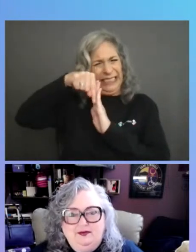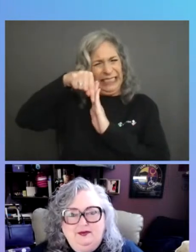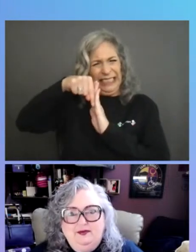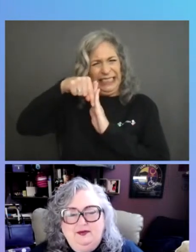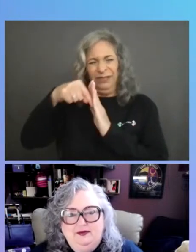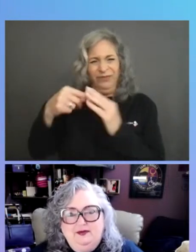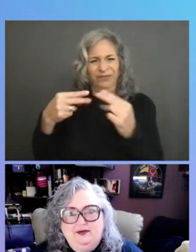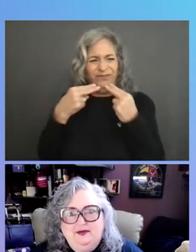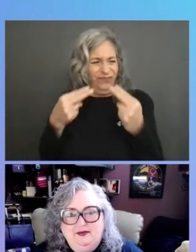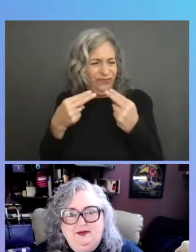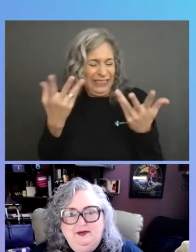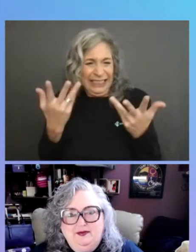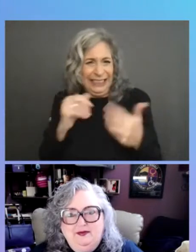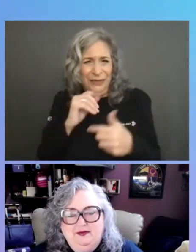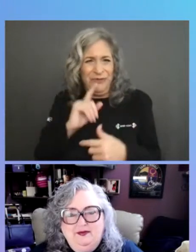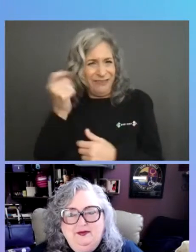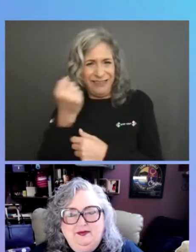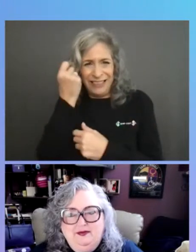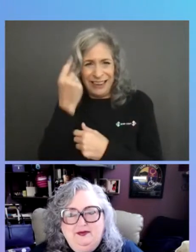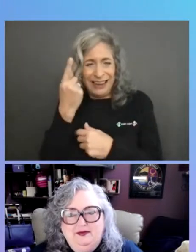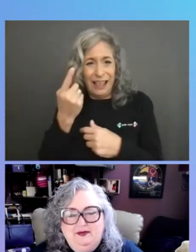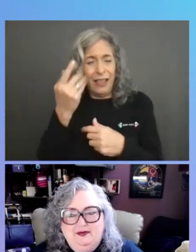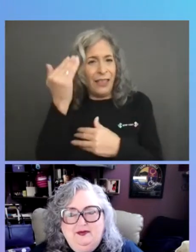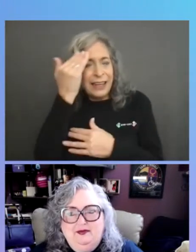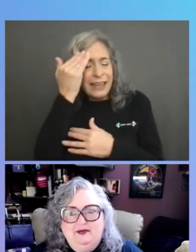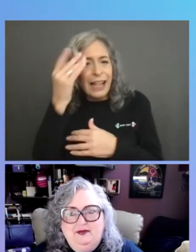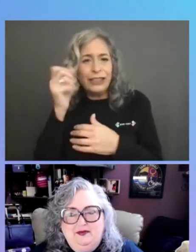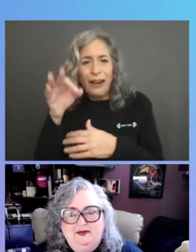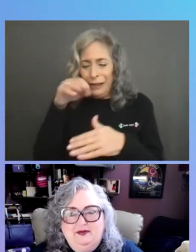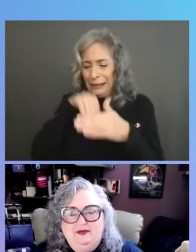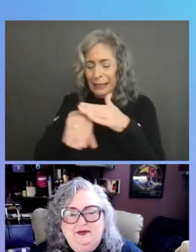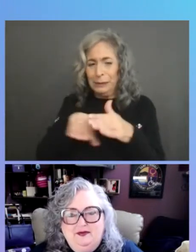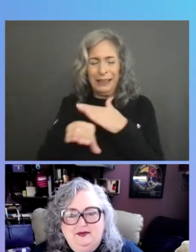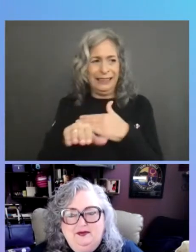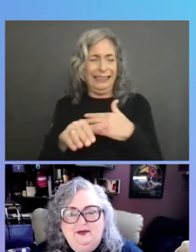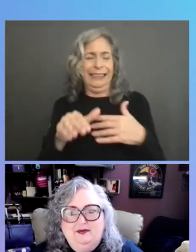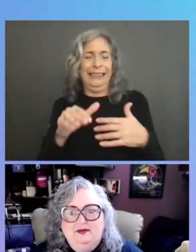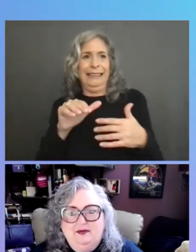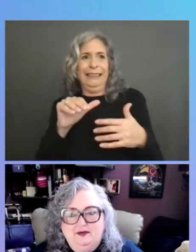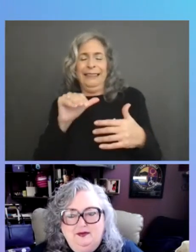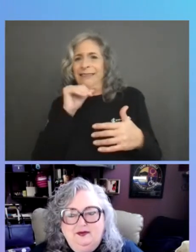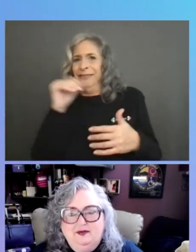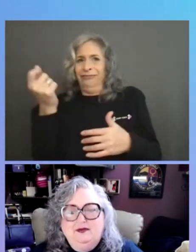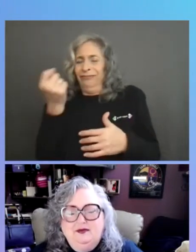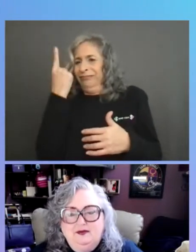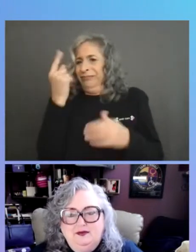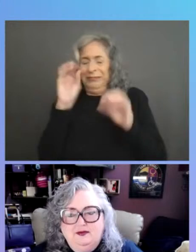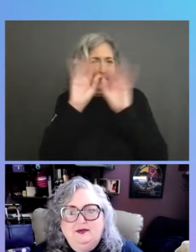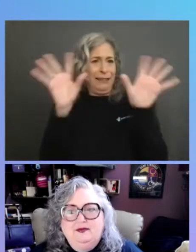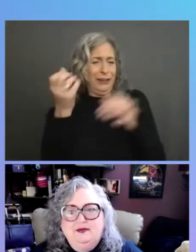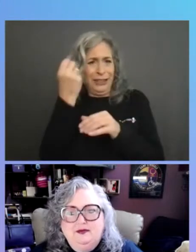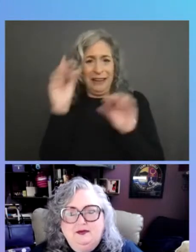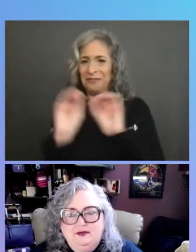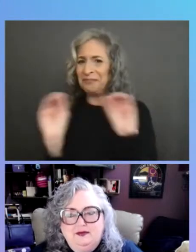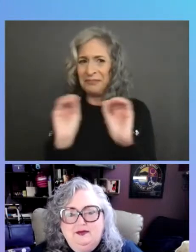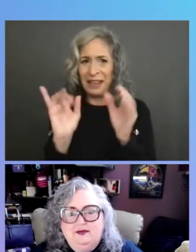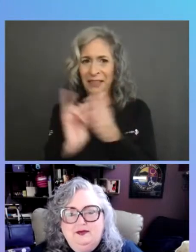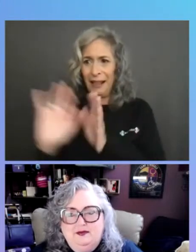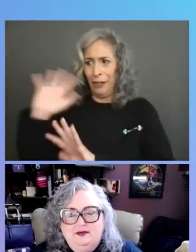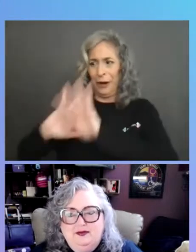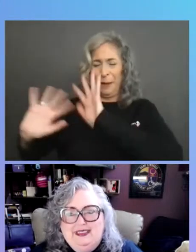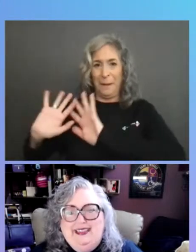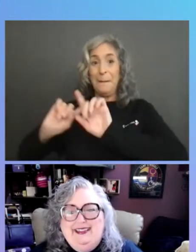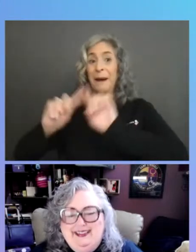And in fact, it really, the knowledge of what accessibility meant really just didn't exist in the field at that point. We've come a long